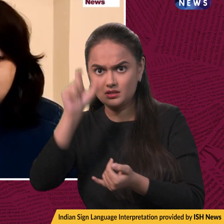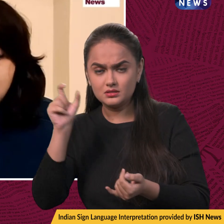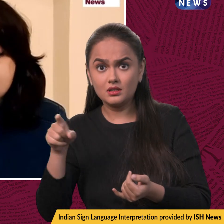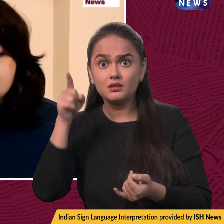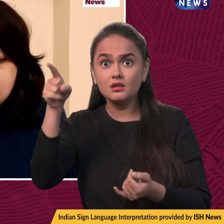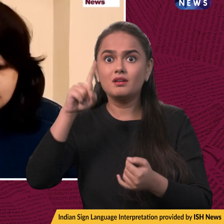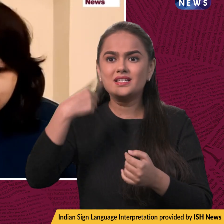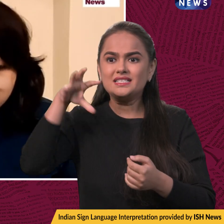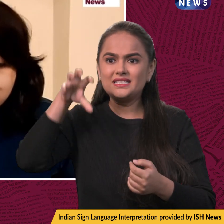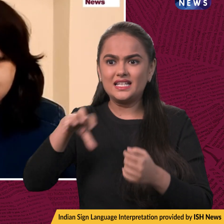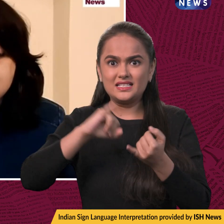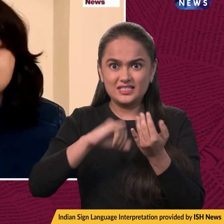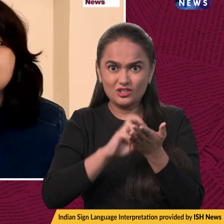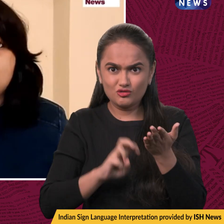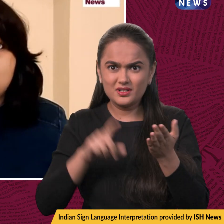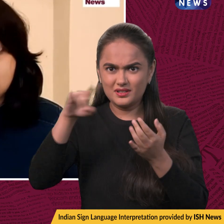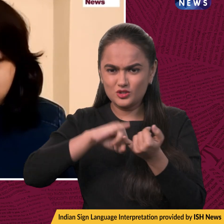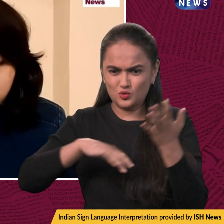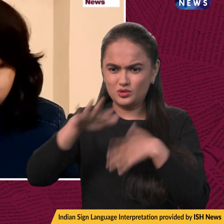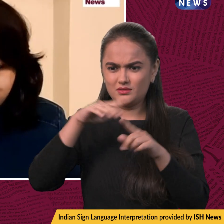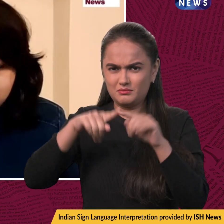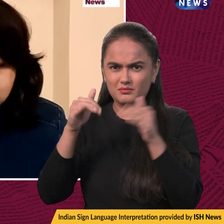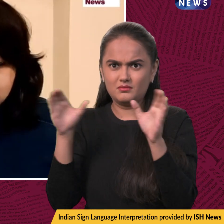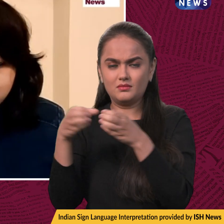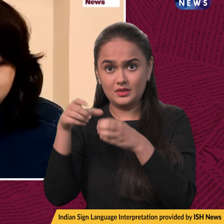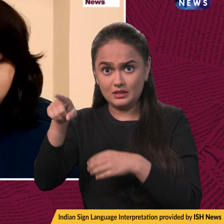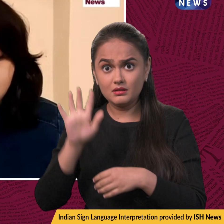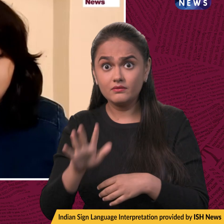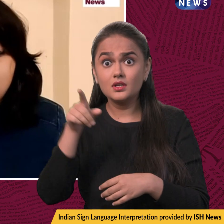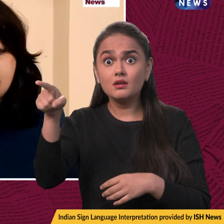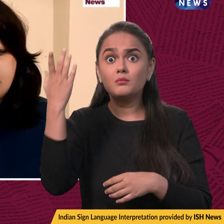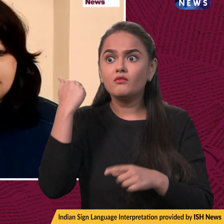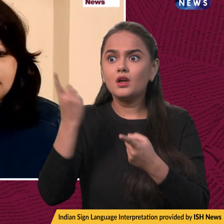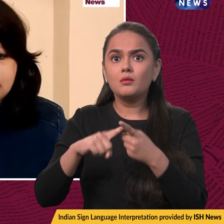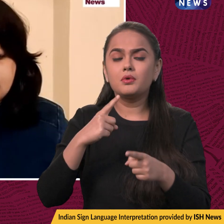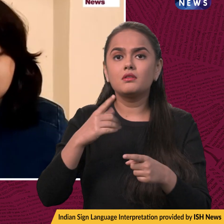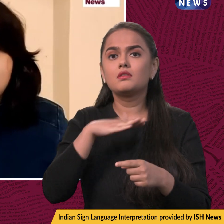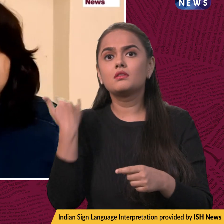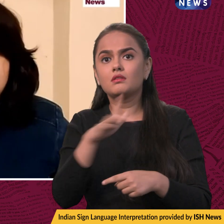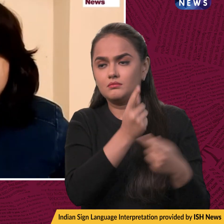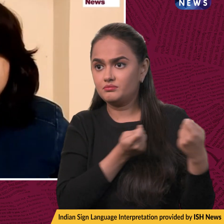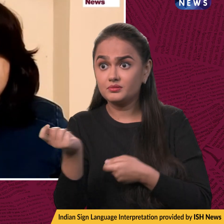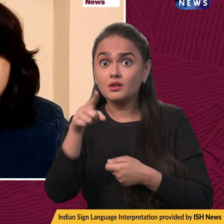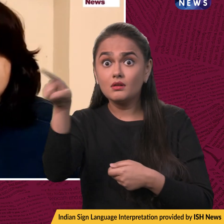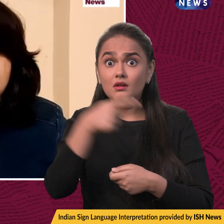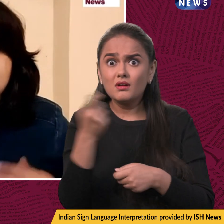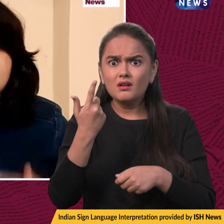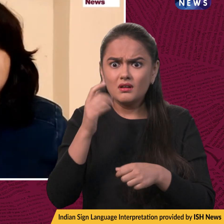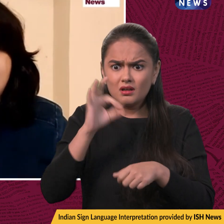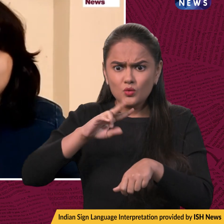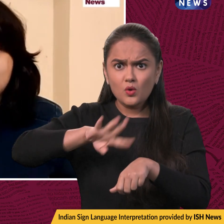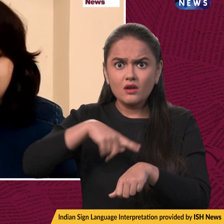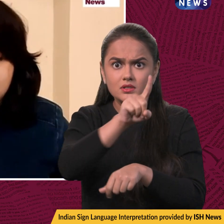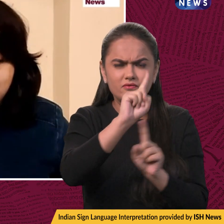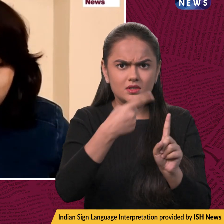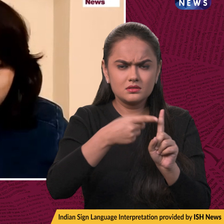Srinivasan and State Secretary of the Social Democratic Party of India K.S. Shan were killed in the state. Now, both the leaders were killed within a